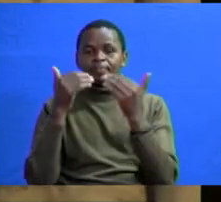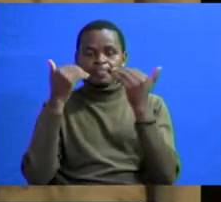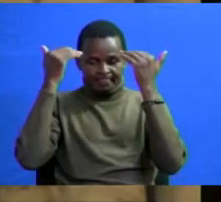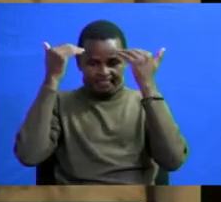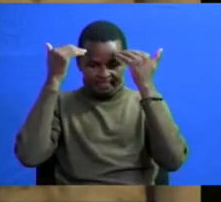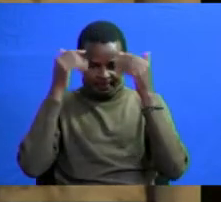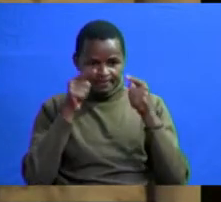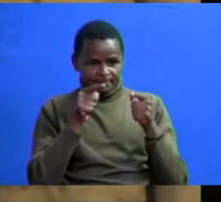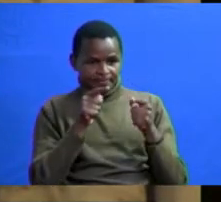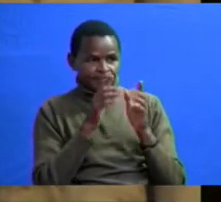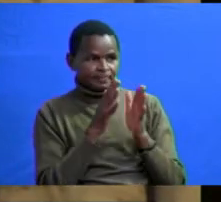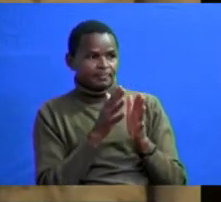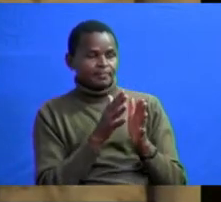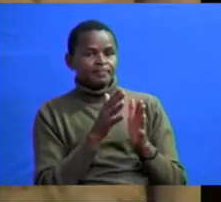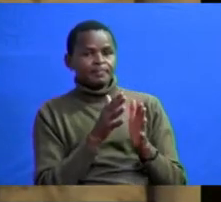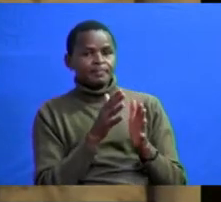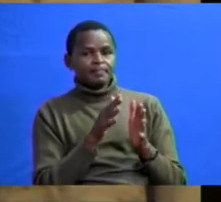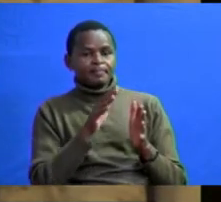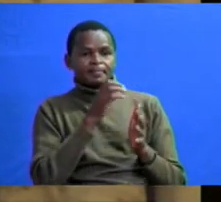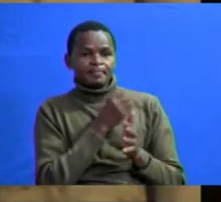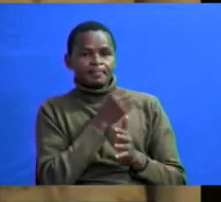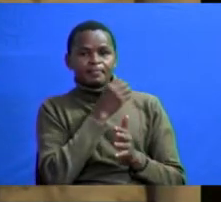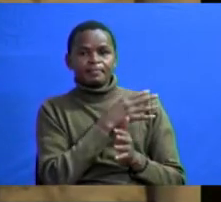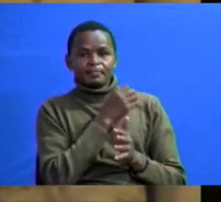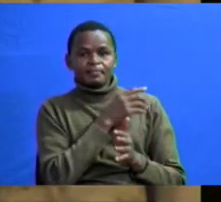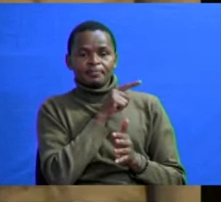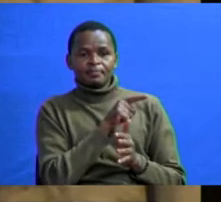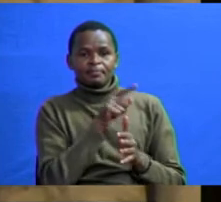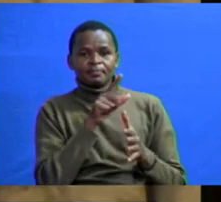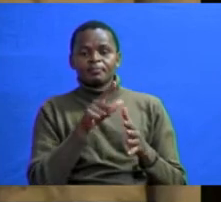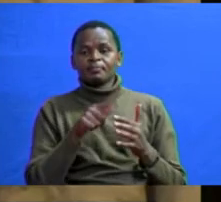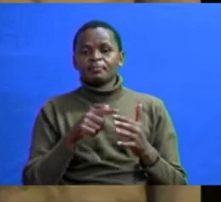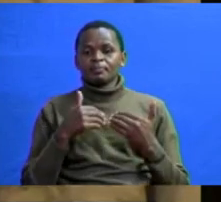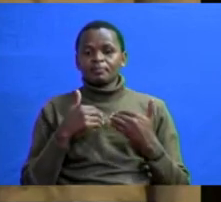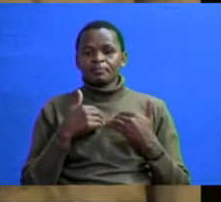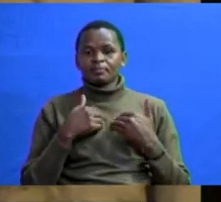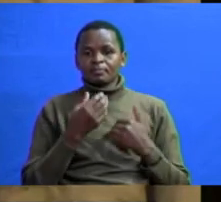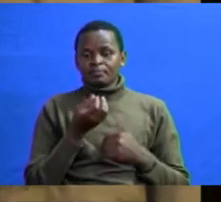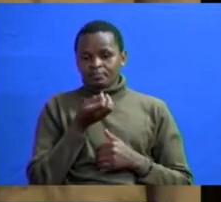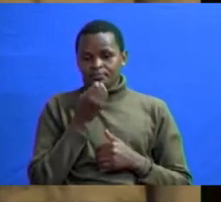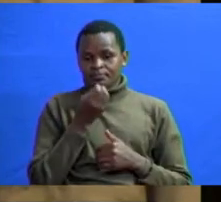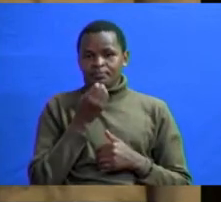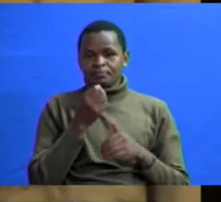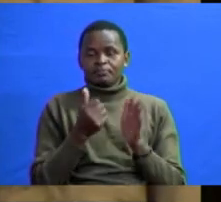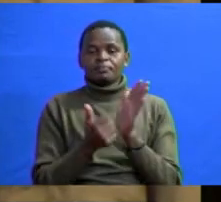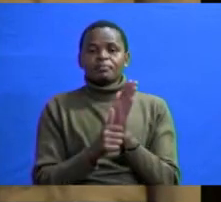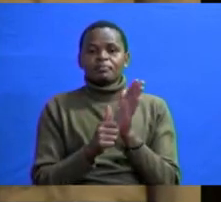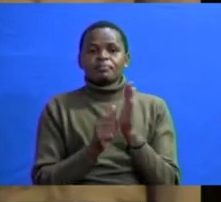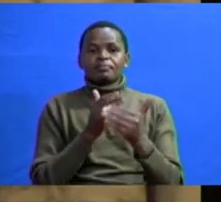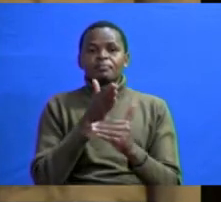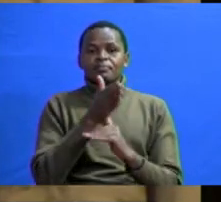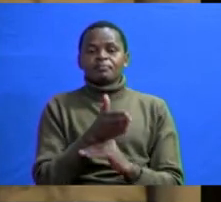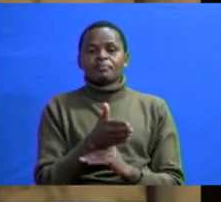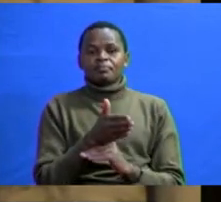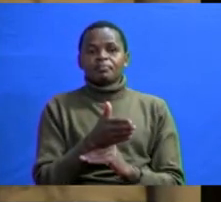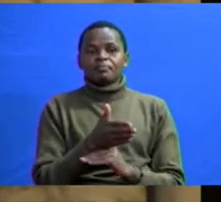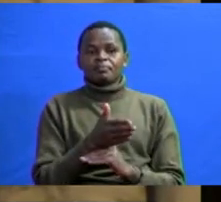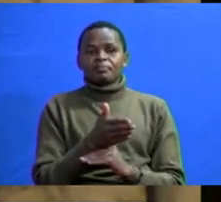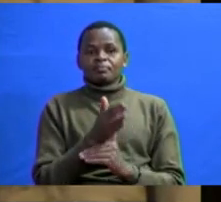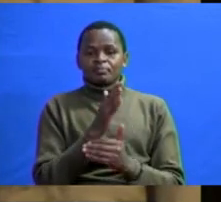or this person has anxiety, or this person has an eating disorder. So after taking a